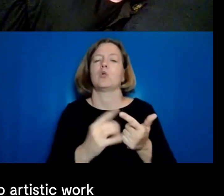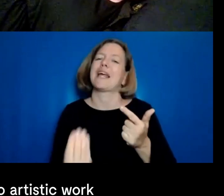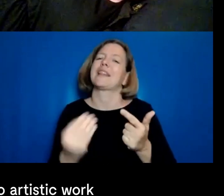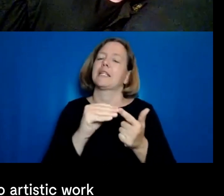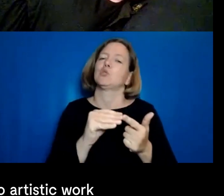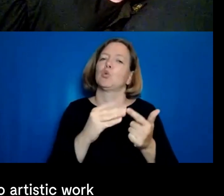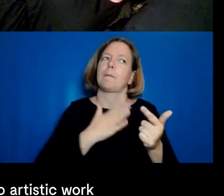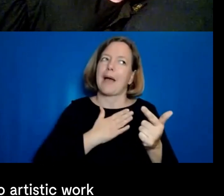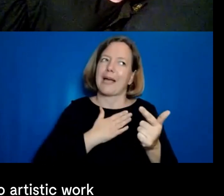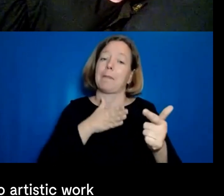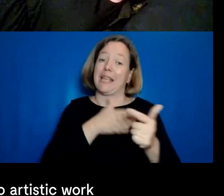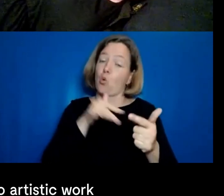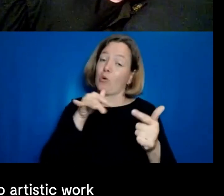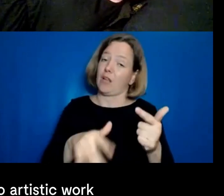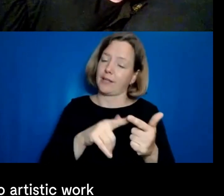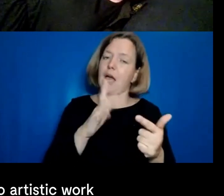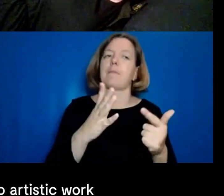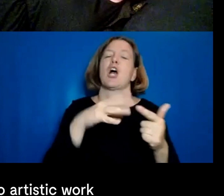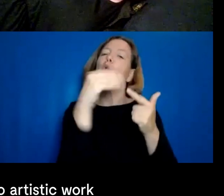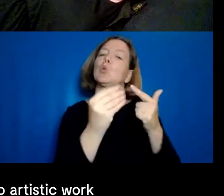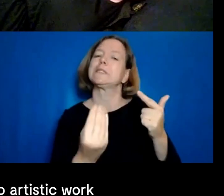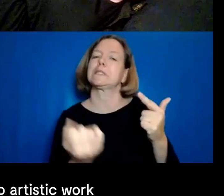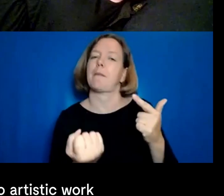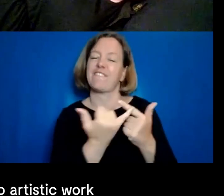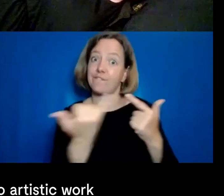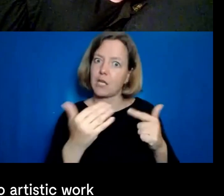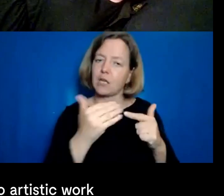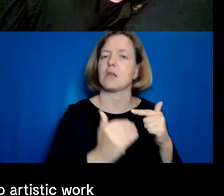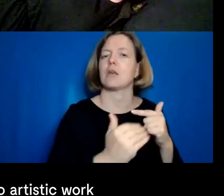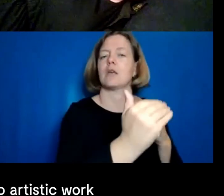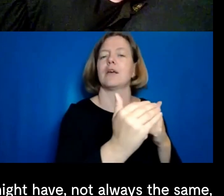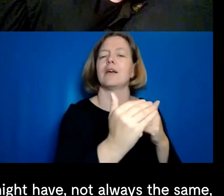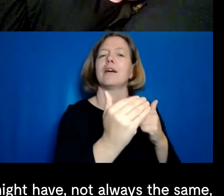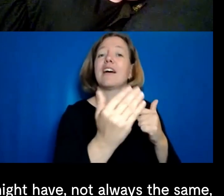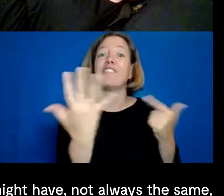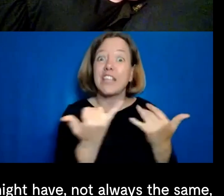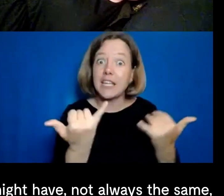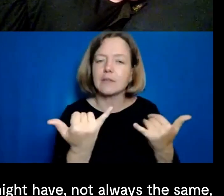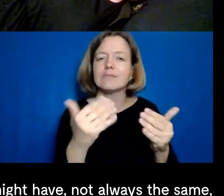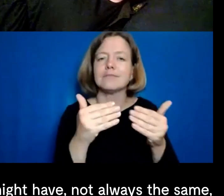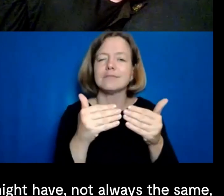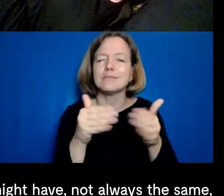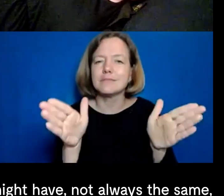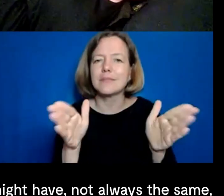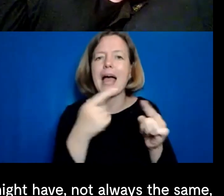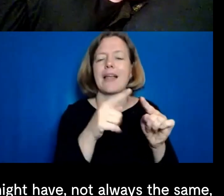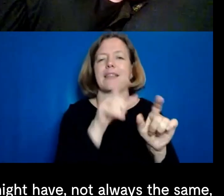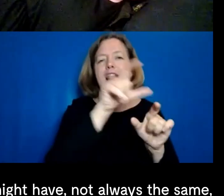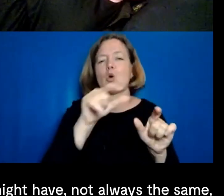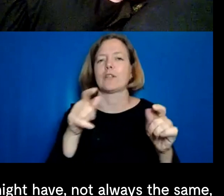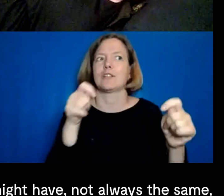access needs, connect to other people who also have access needs and might